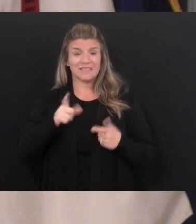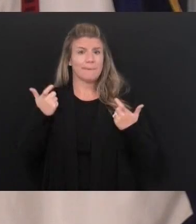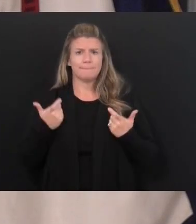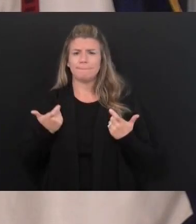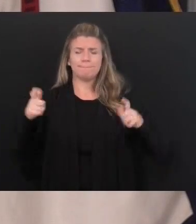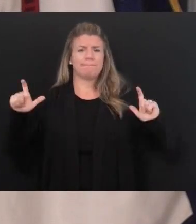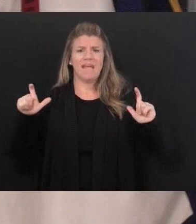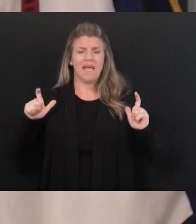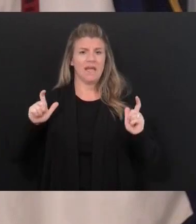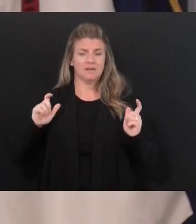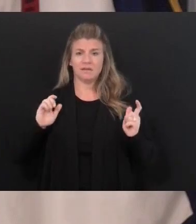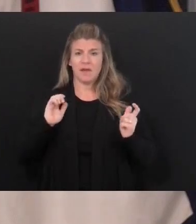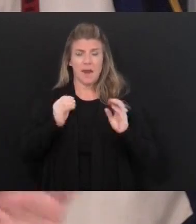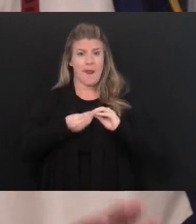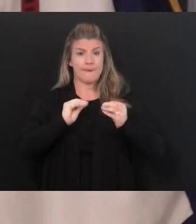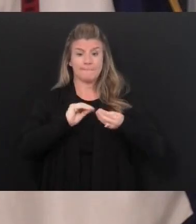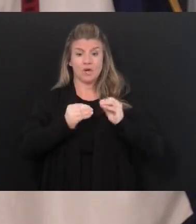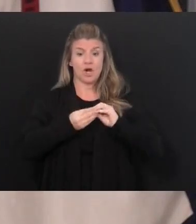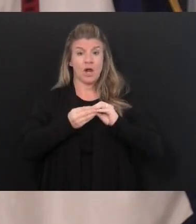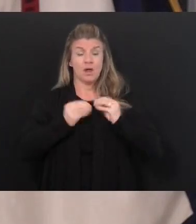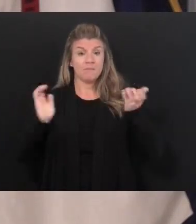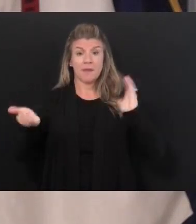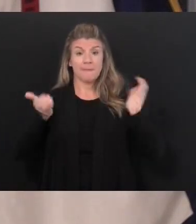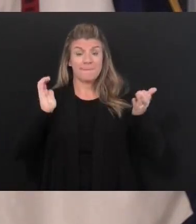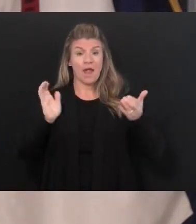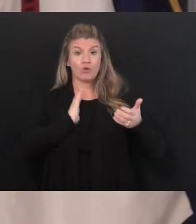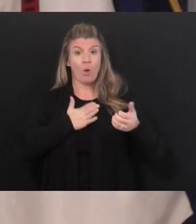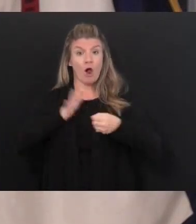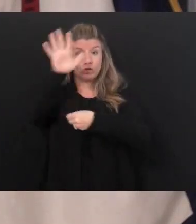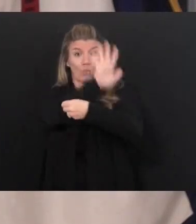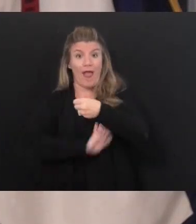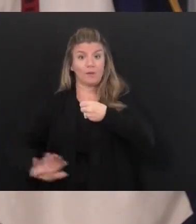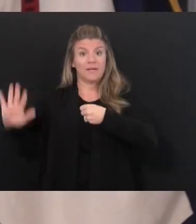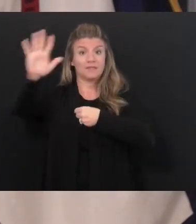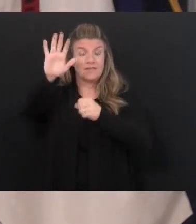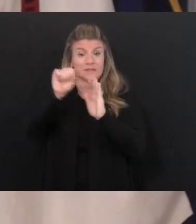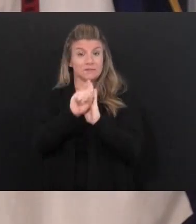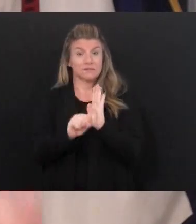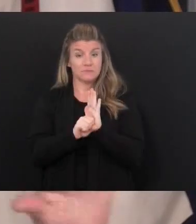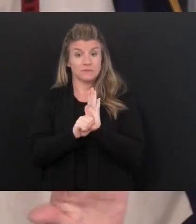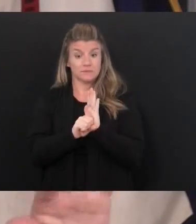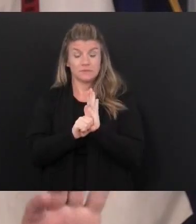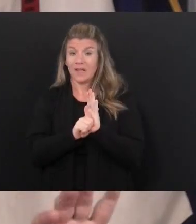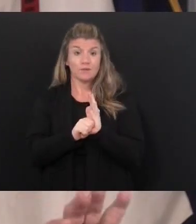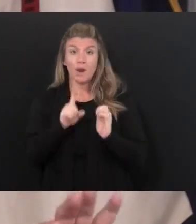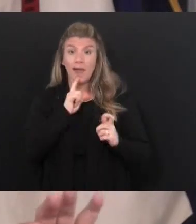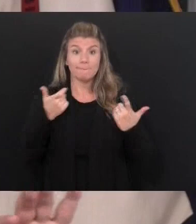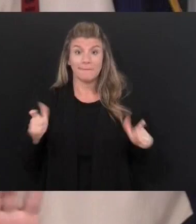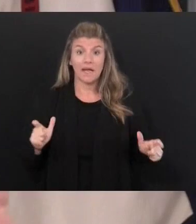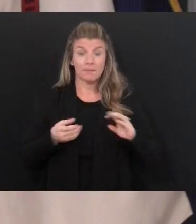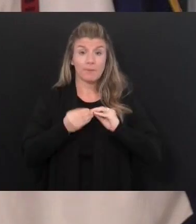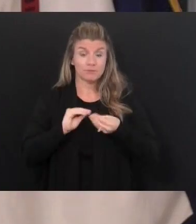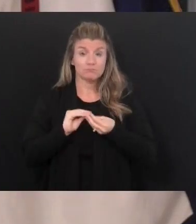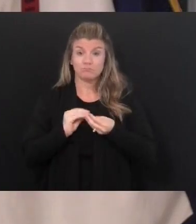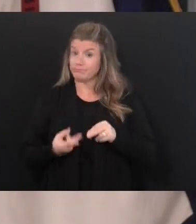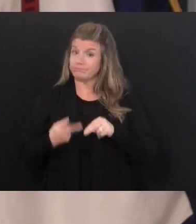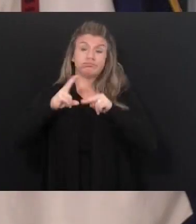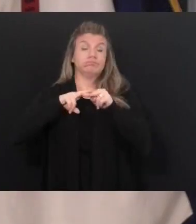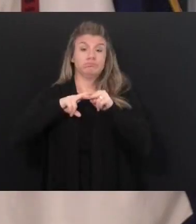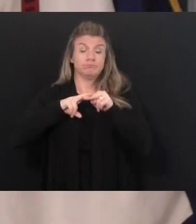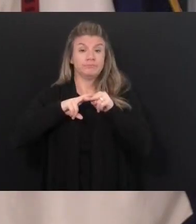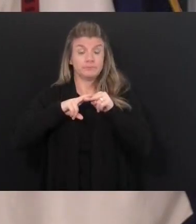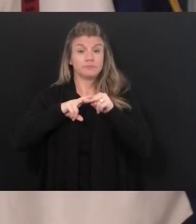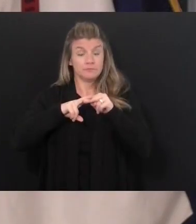amount compared to all of our surrounding states. I mean, an enormous amount. In